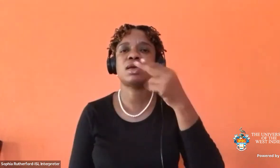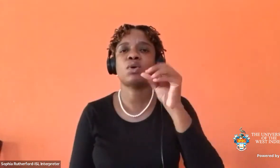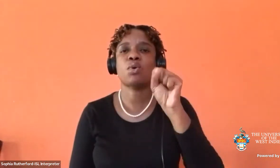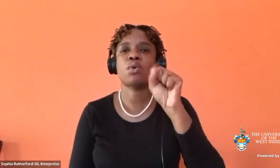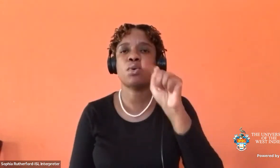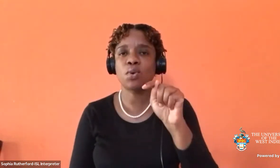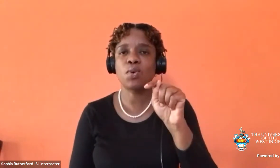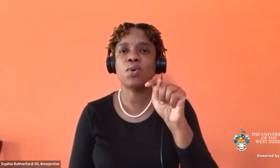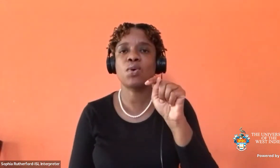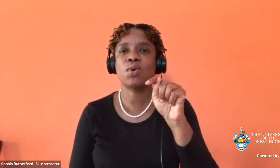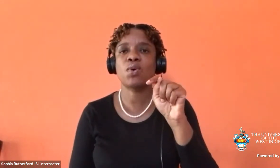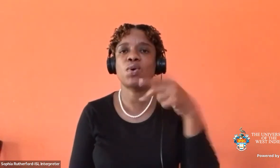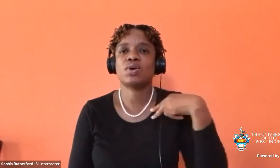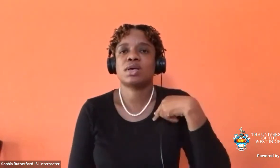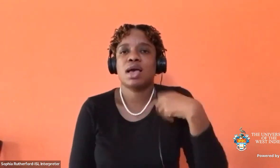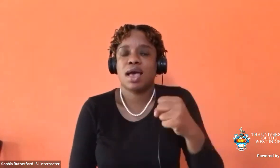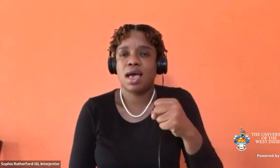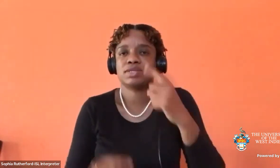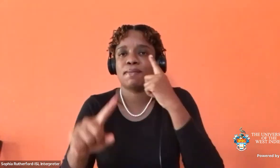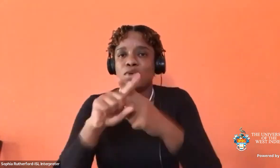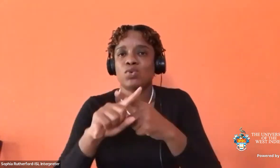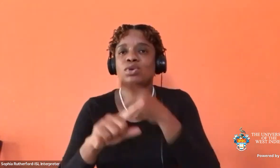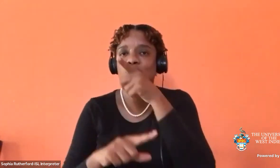the host has muted her.